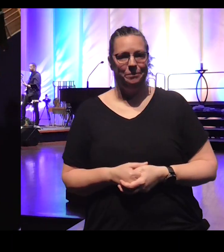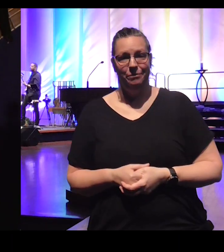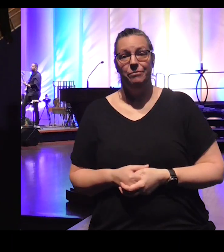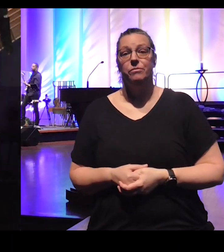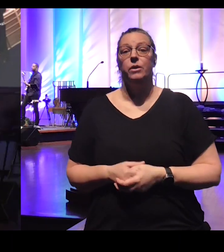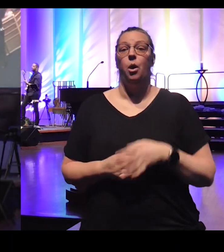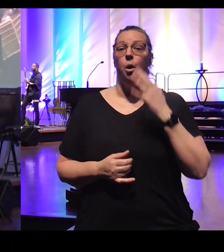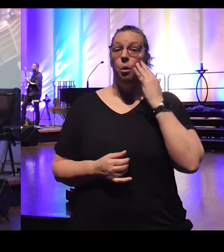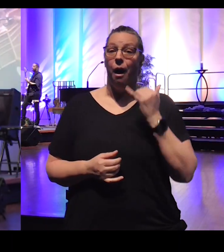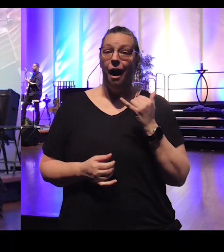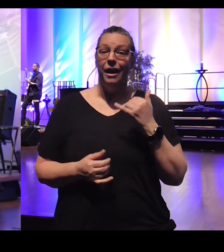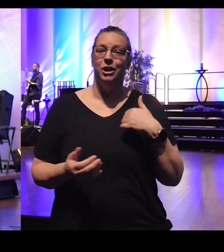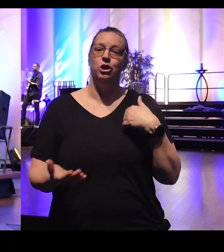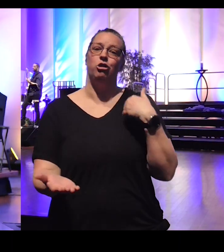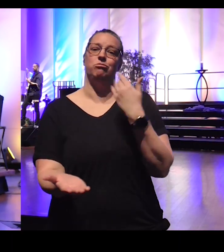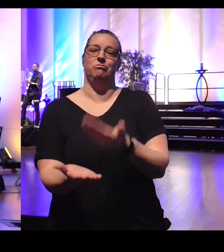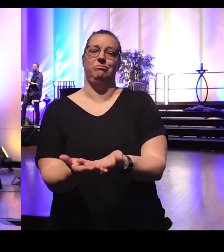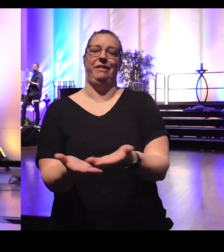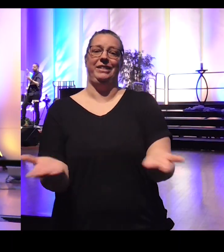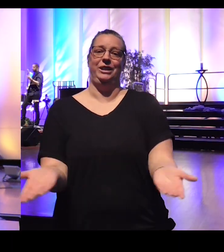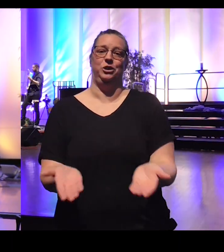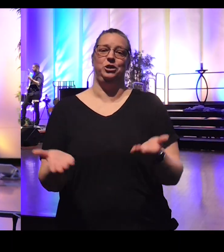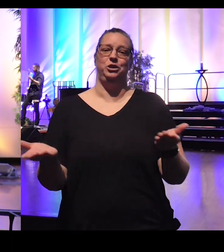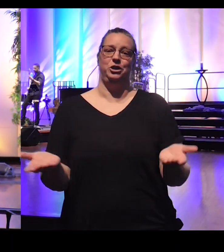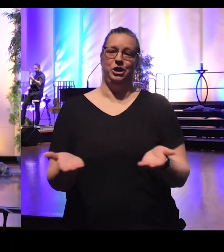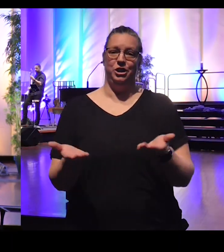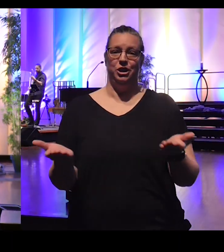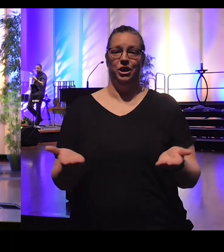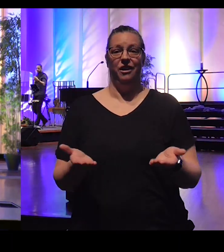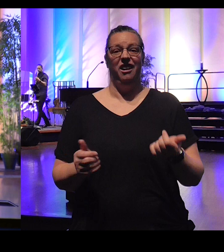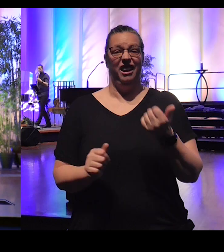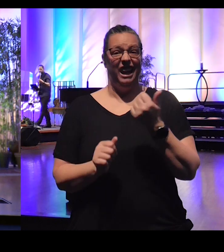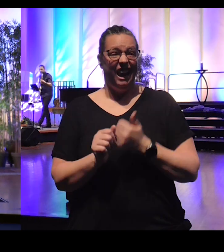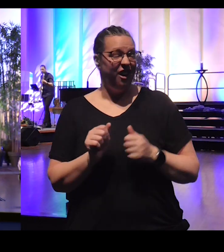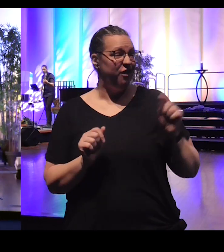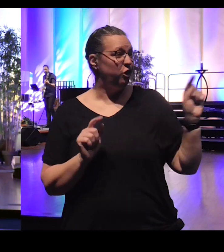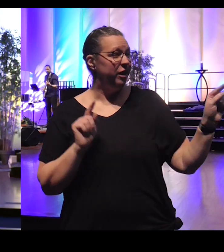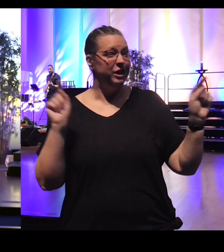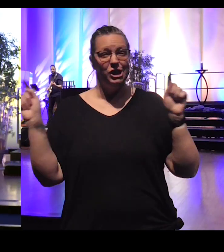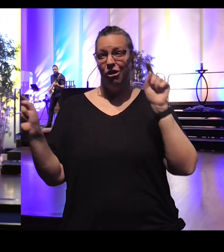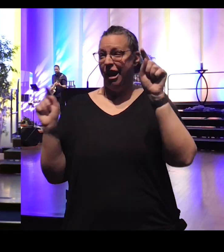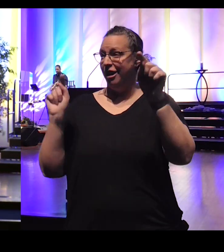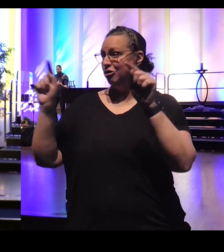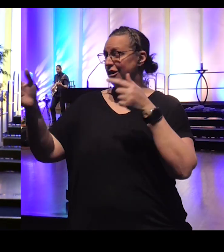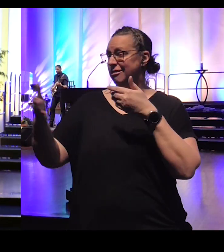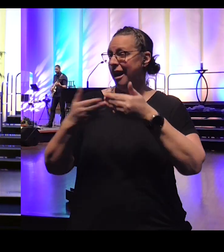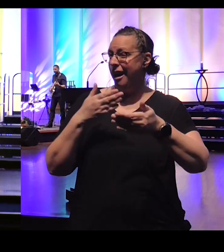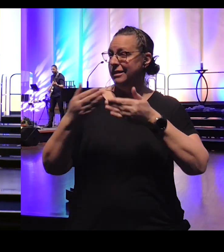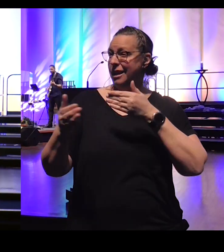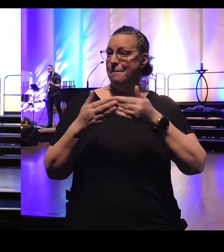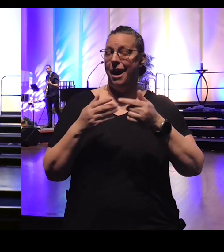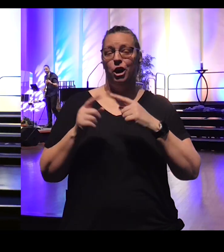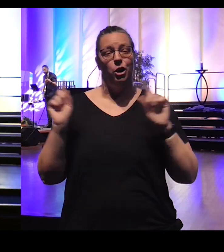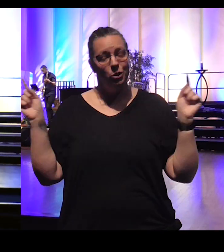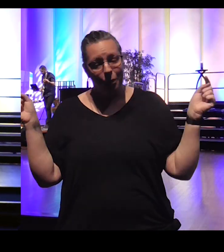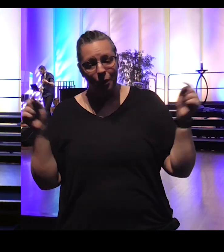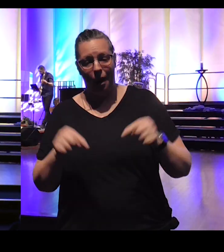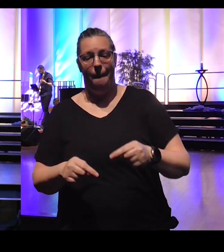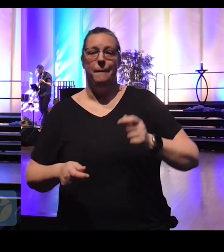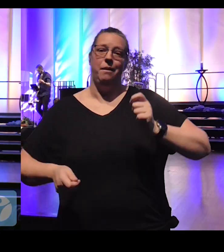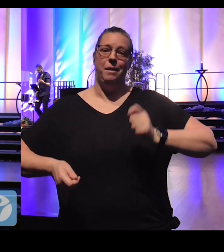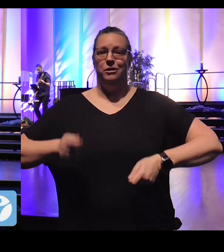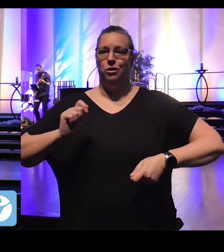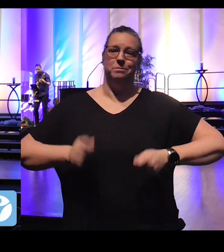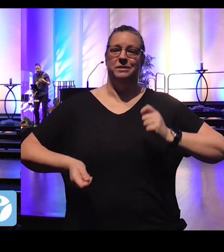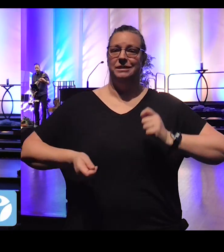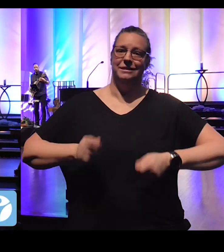'Cause we've arrived at this clearing from every direction. We were drawn by the sound of a drum.